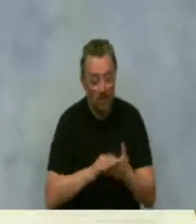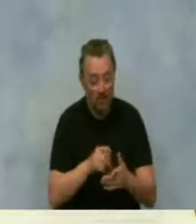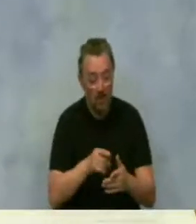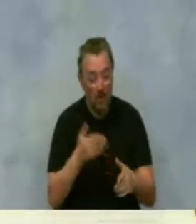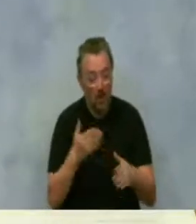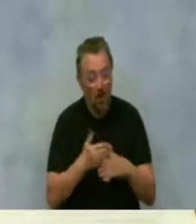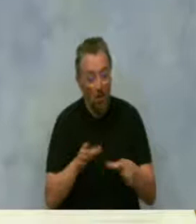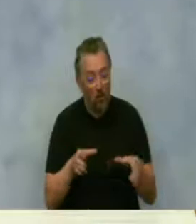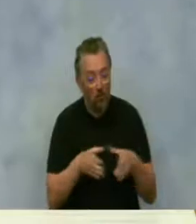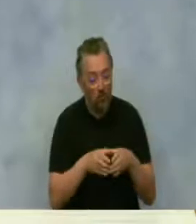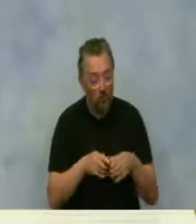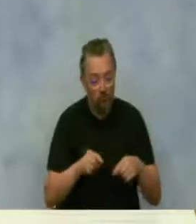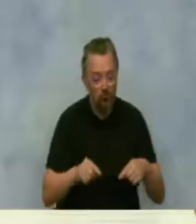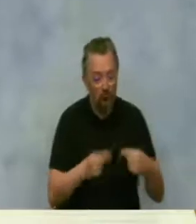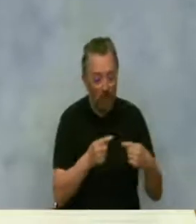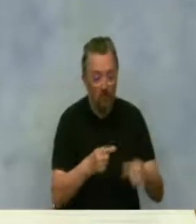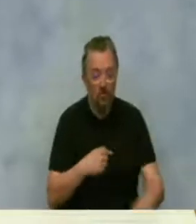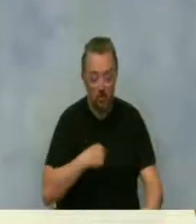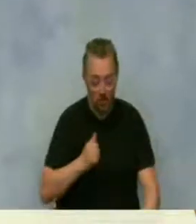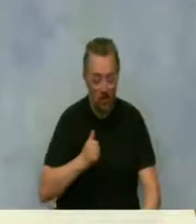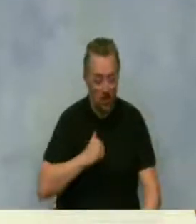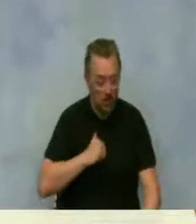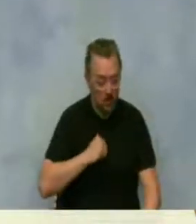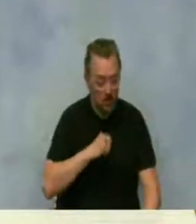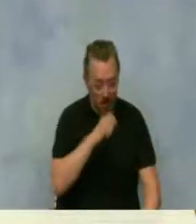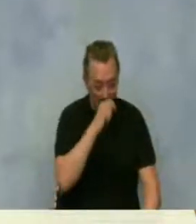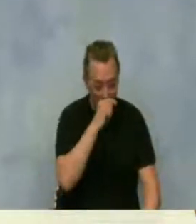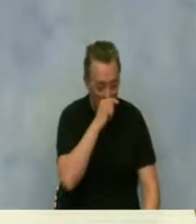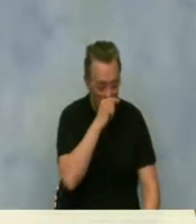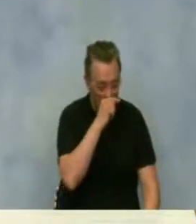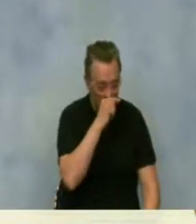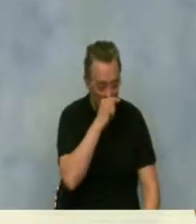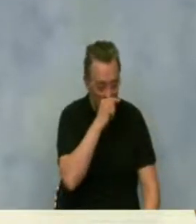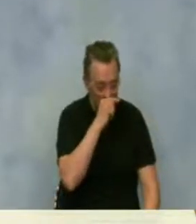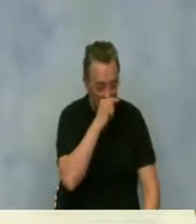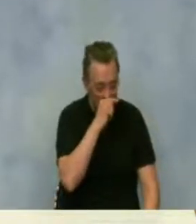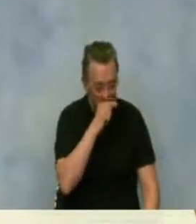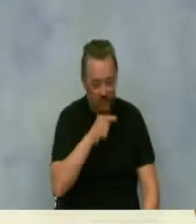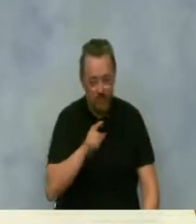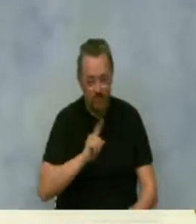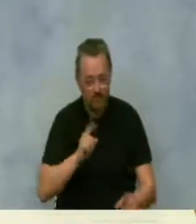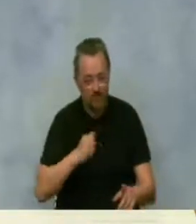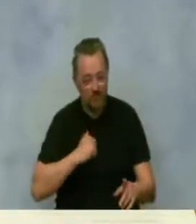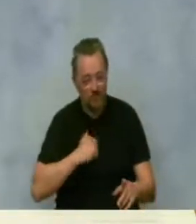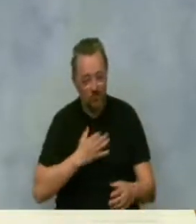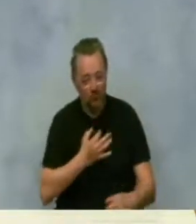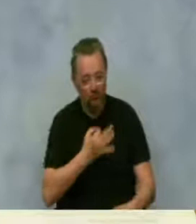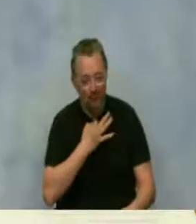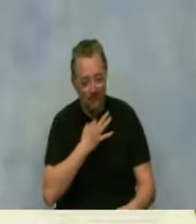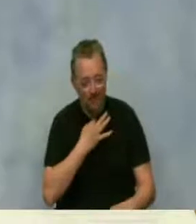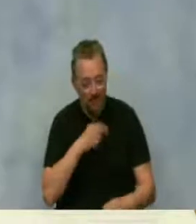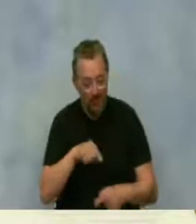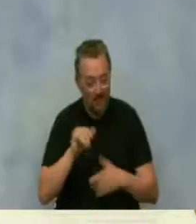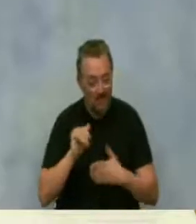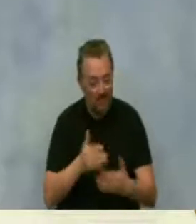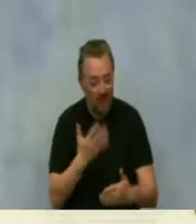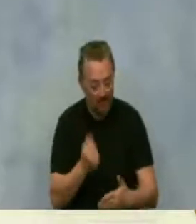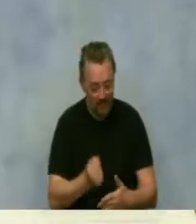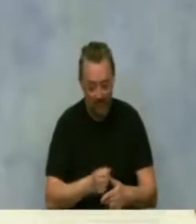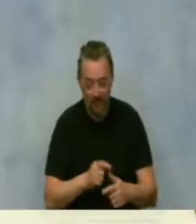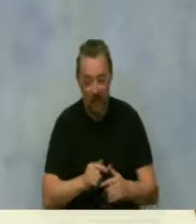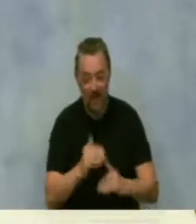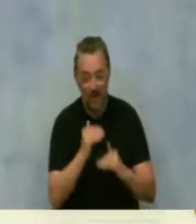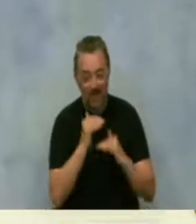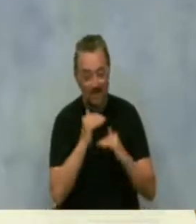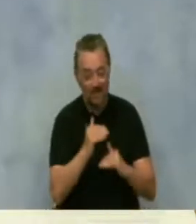challenges that we're facing and identify any actions to reduce the risk to the service impact. Section 5 of the